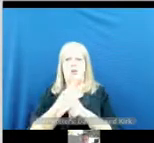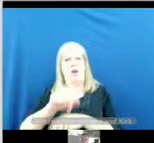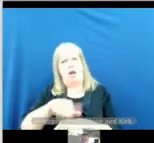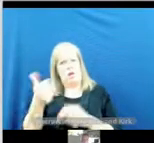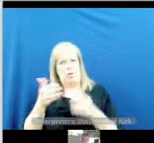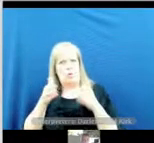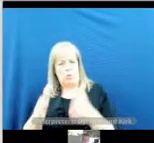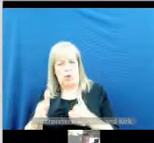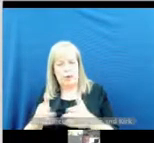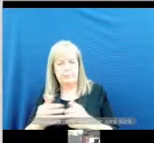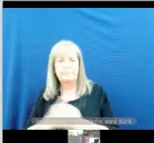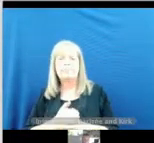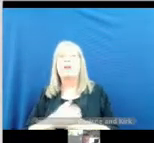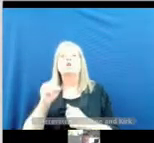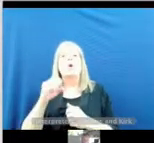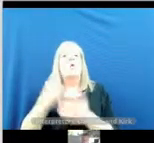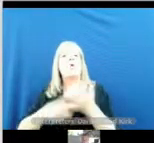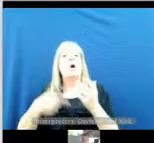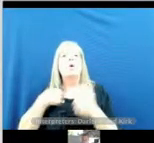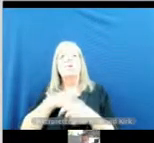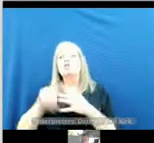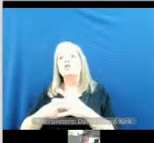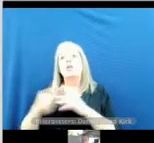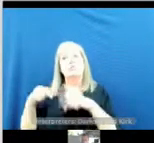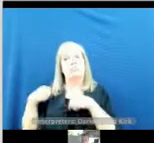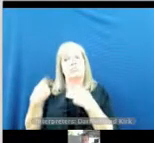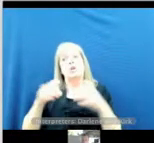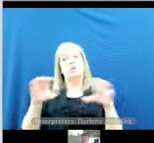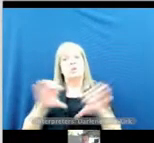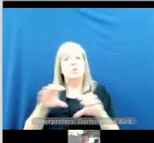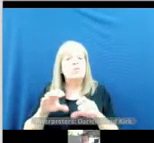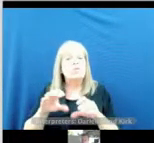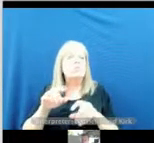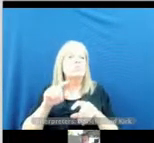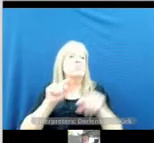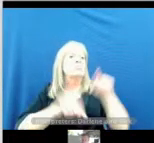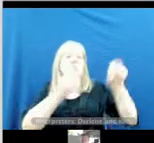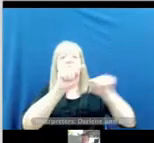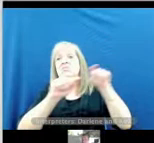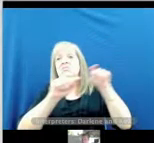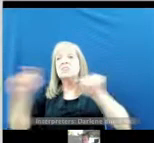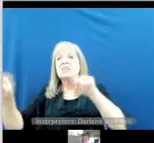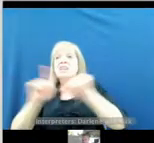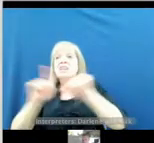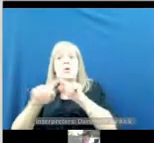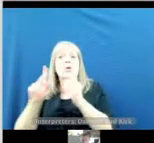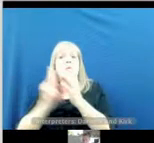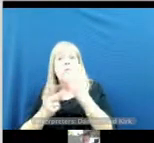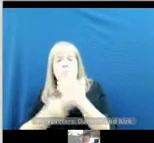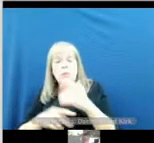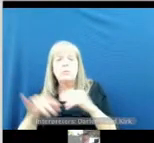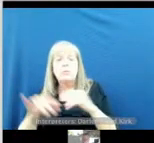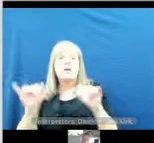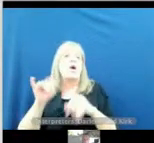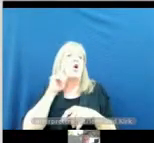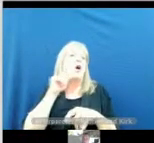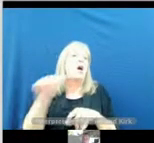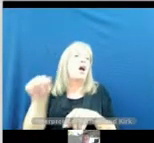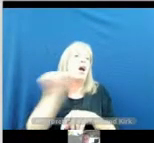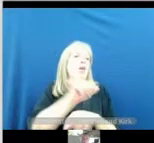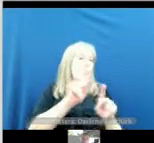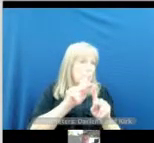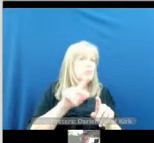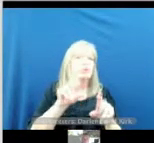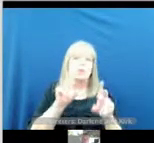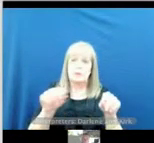we started doing, I've done with different programs, and I've heard other people doing, excuse me, is bringing people in